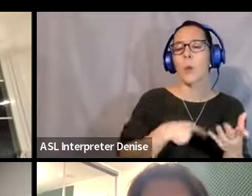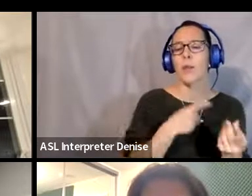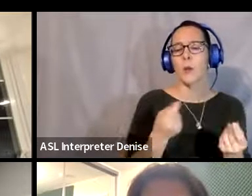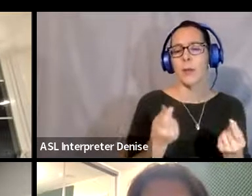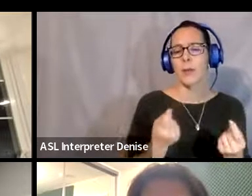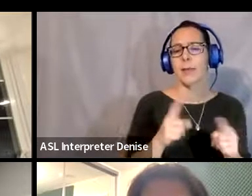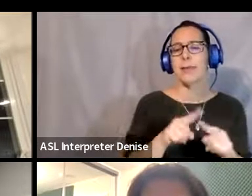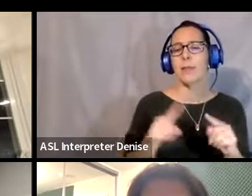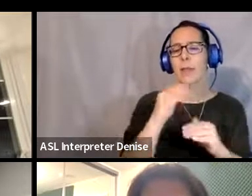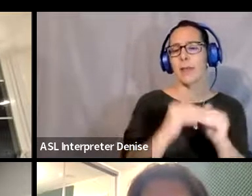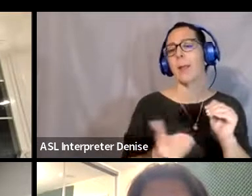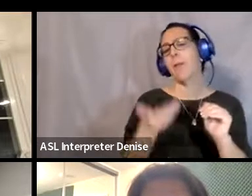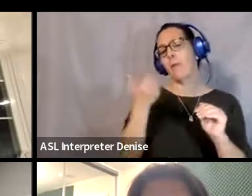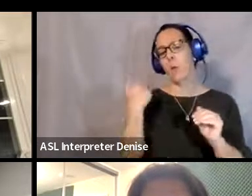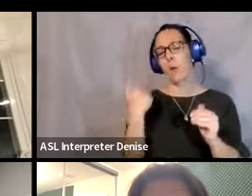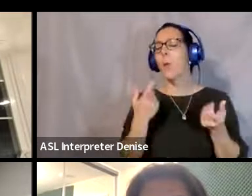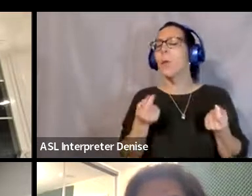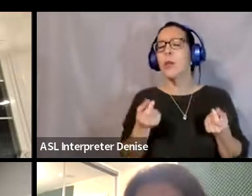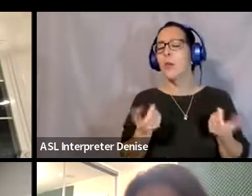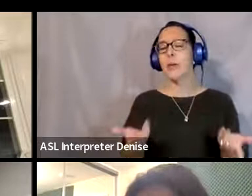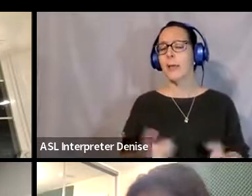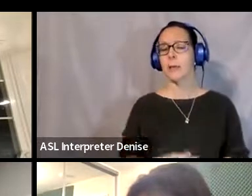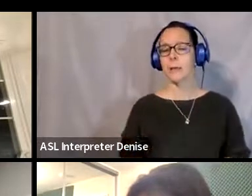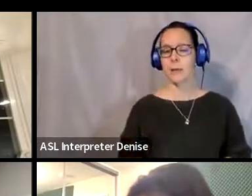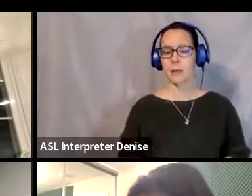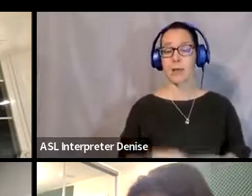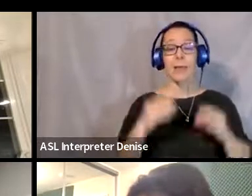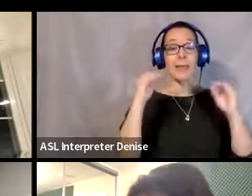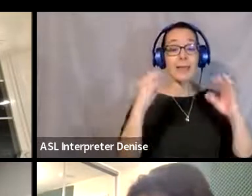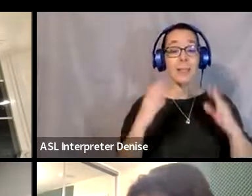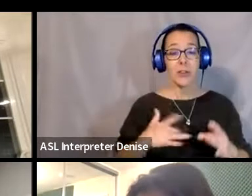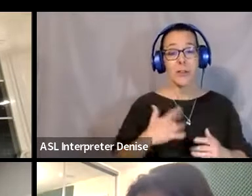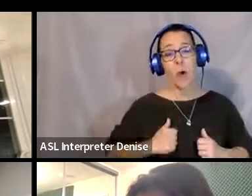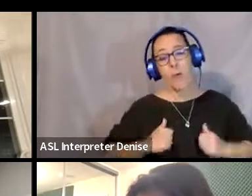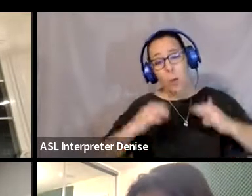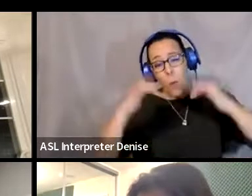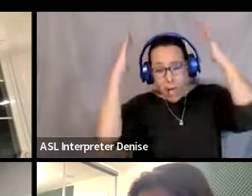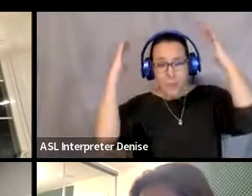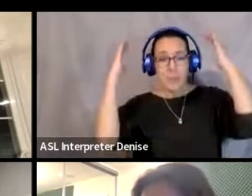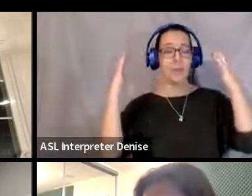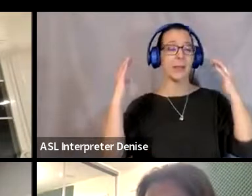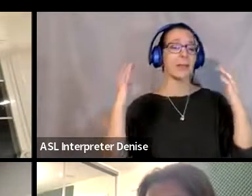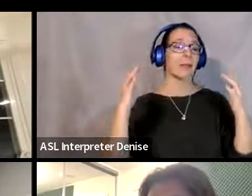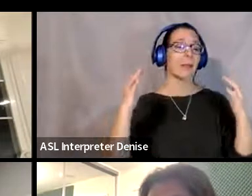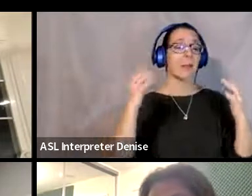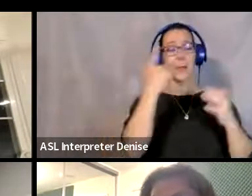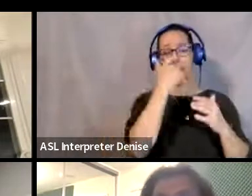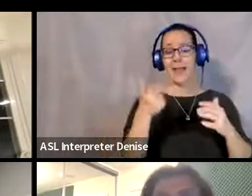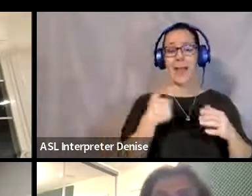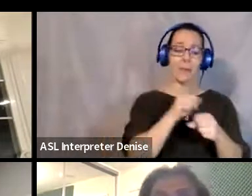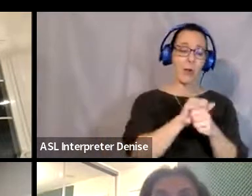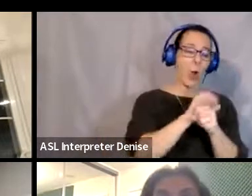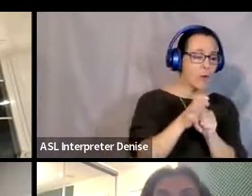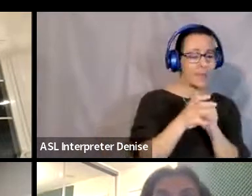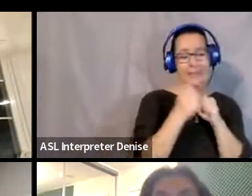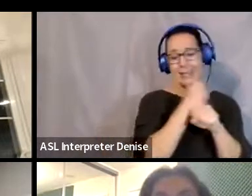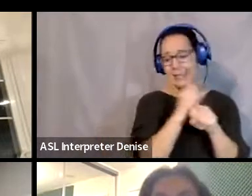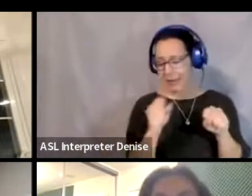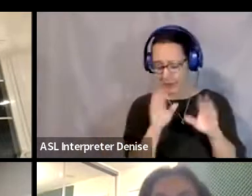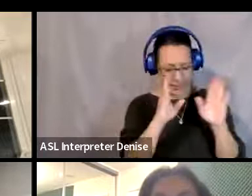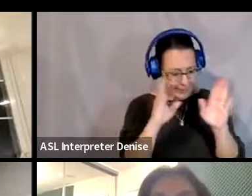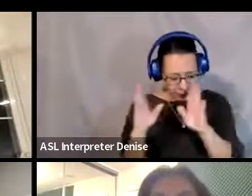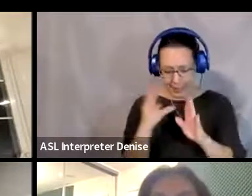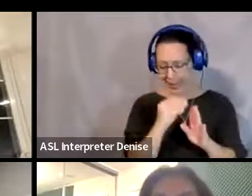from before? The teachers are overwhelmed with COVID precautions and lack of